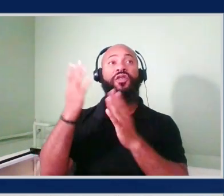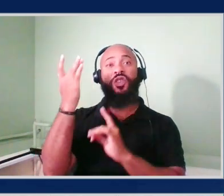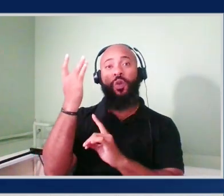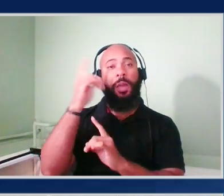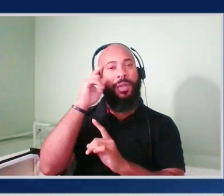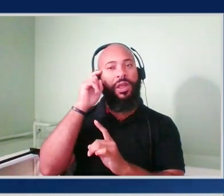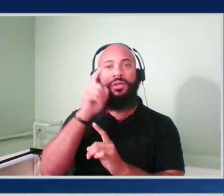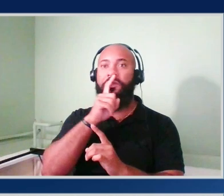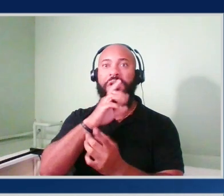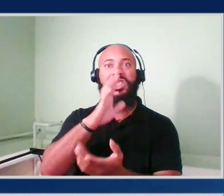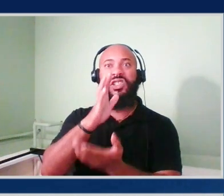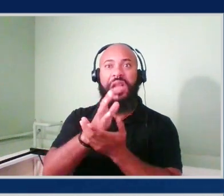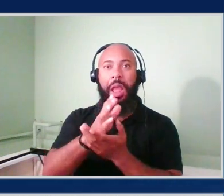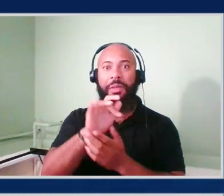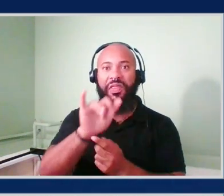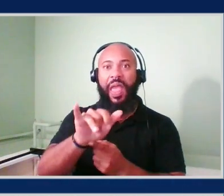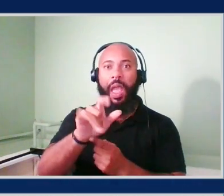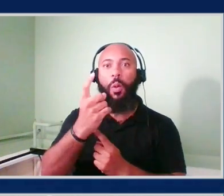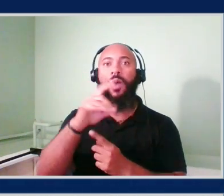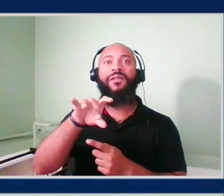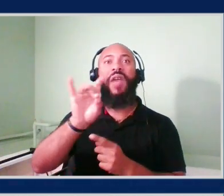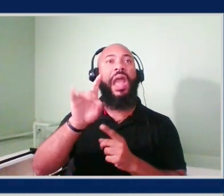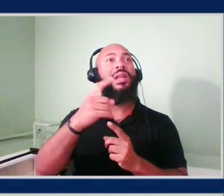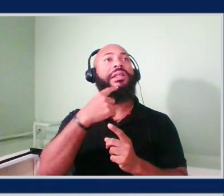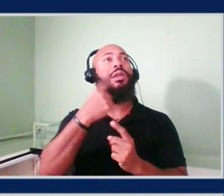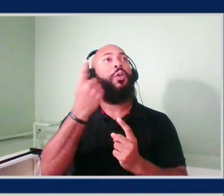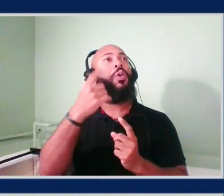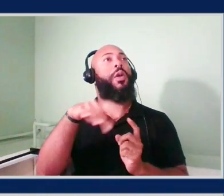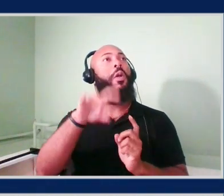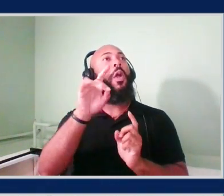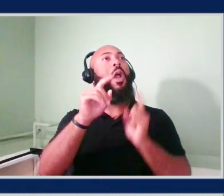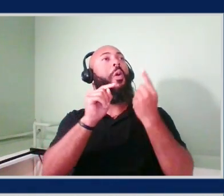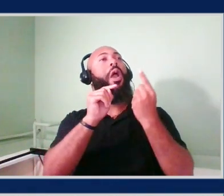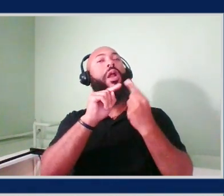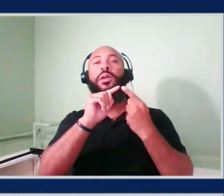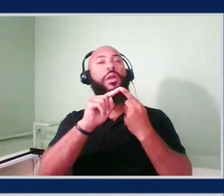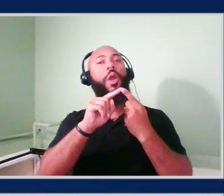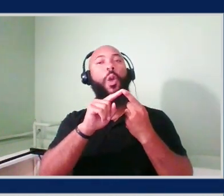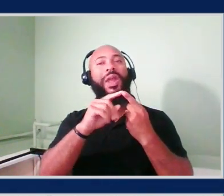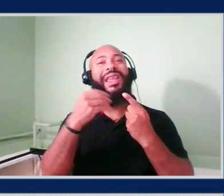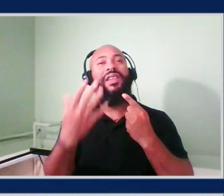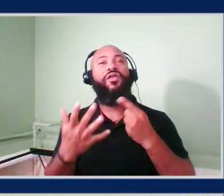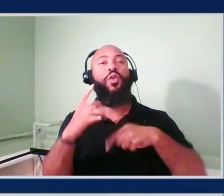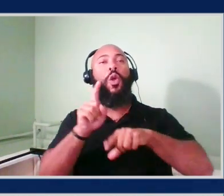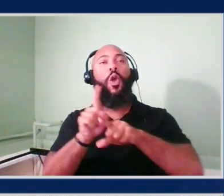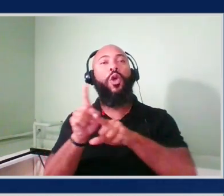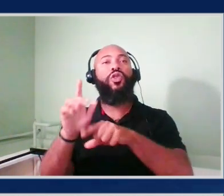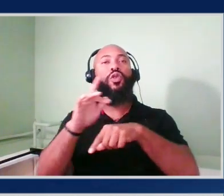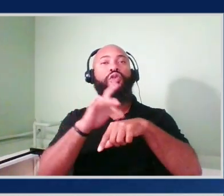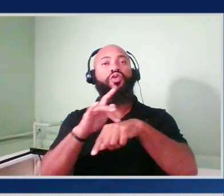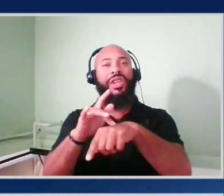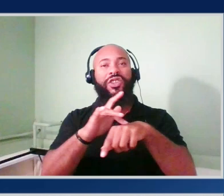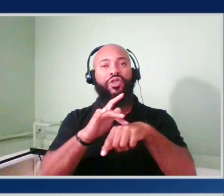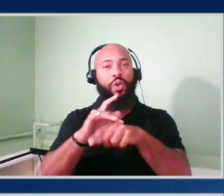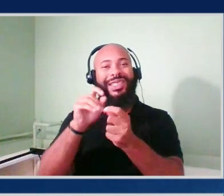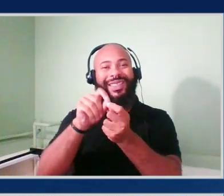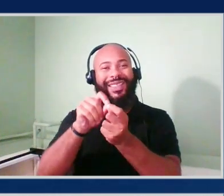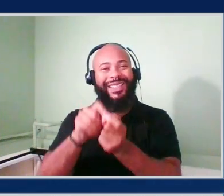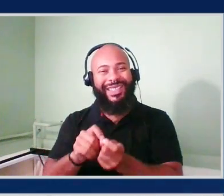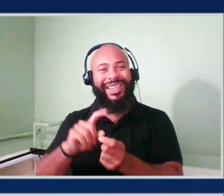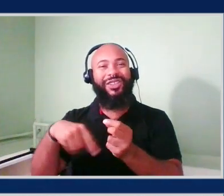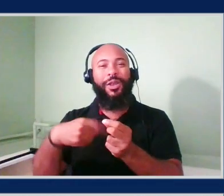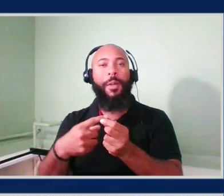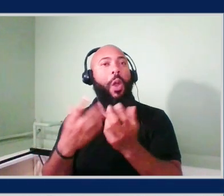that finding and saying, hey, we found something. It gives you the resources, the container, like details about what it